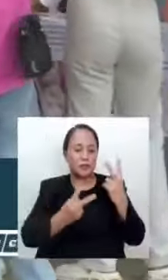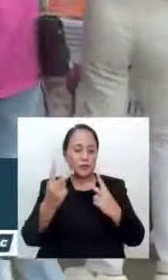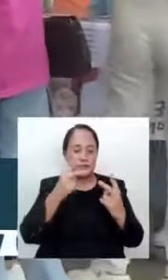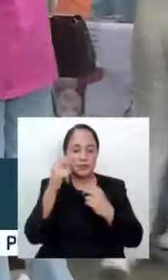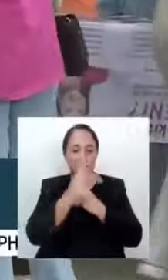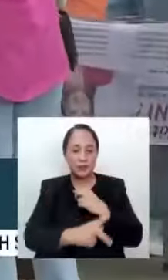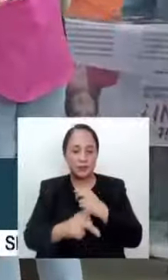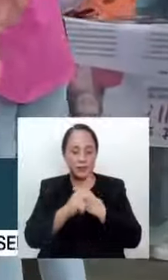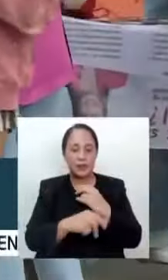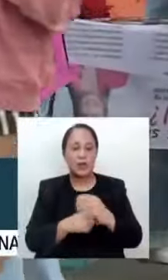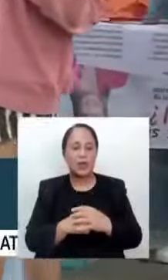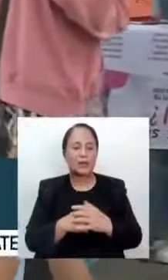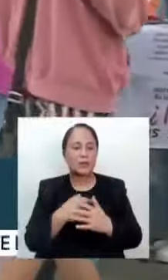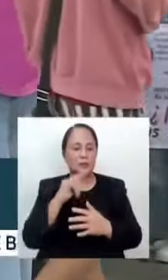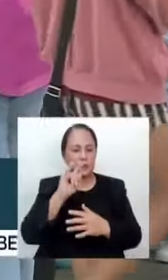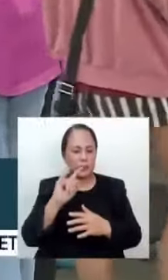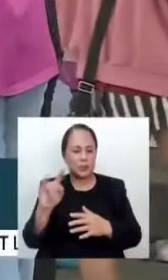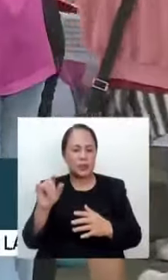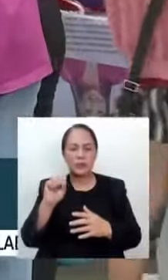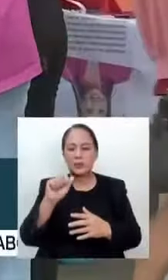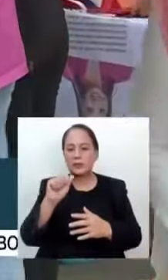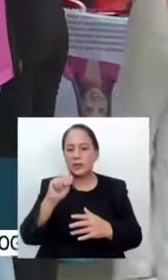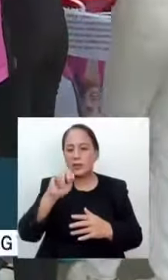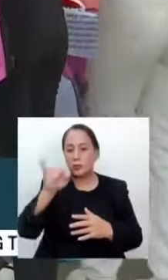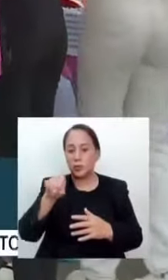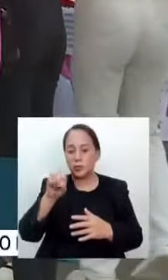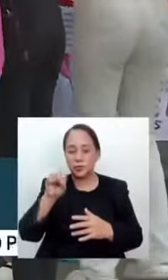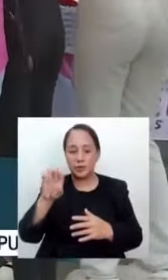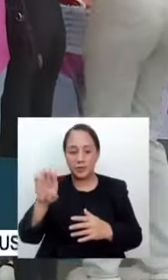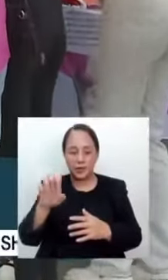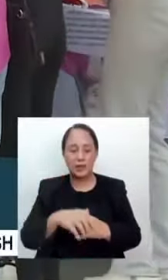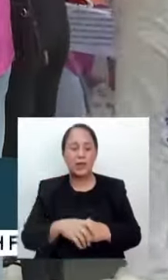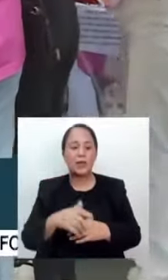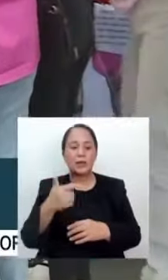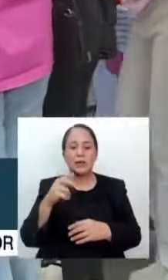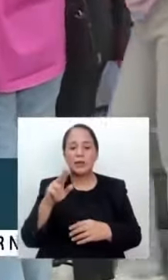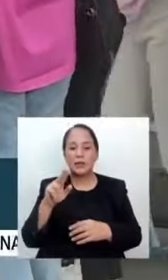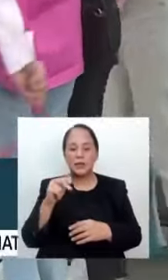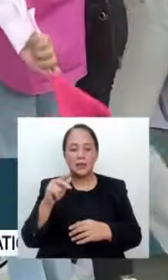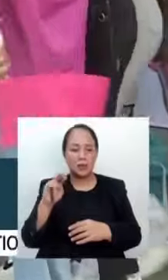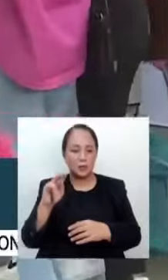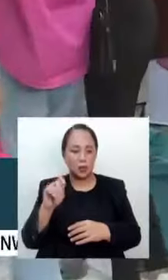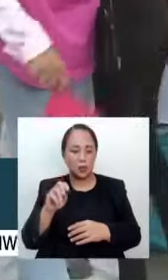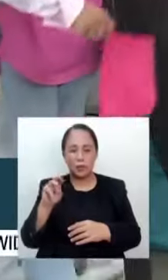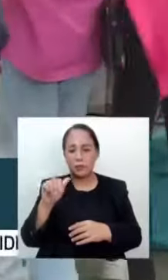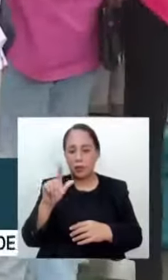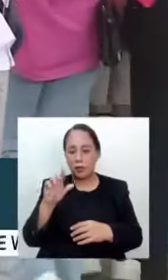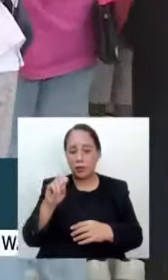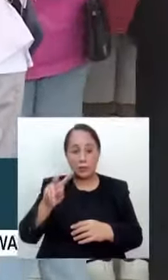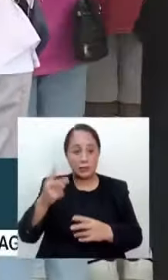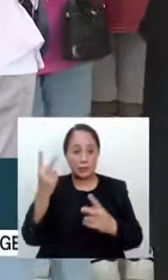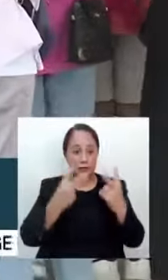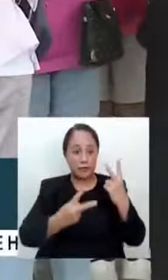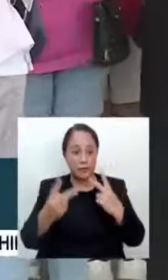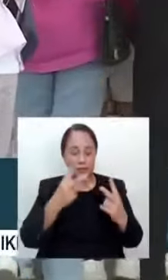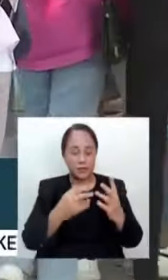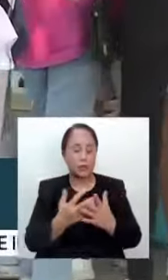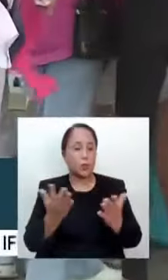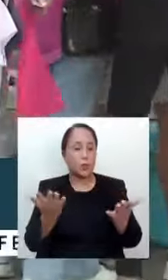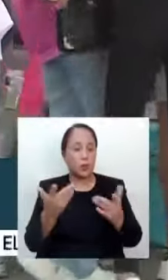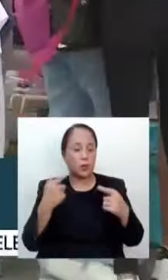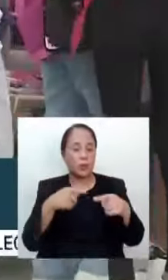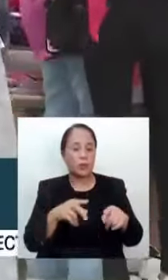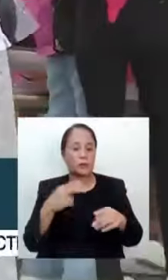province, she campaigned in San Jose del Monte, Giginto, and Malolos. On her second visit, she went to the